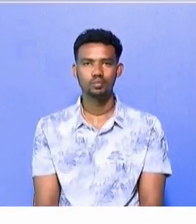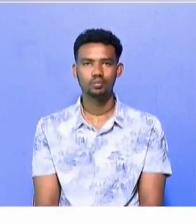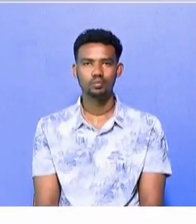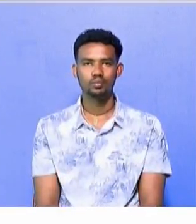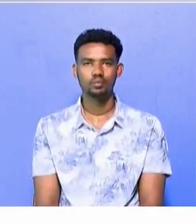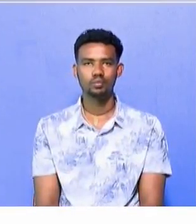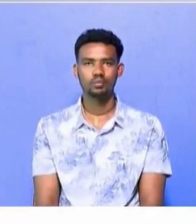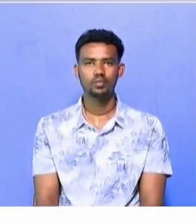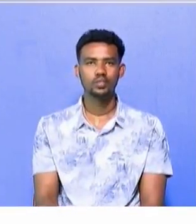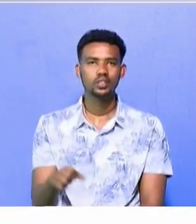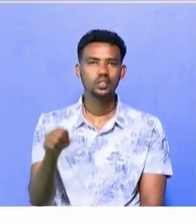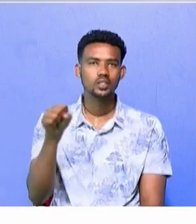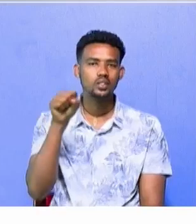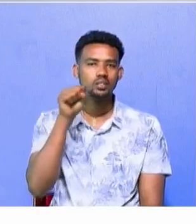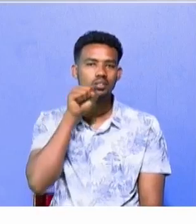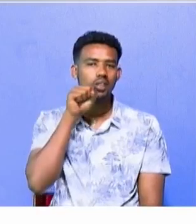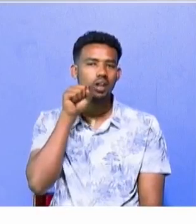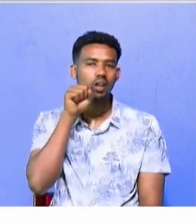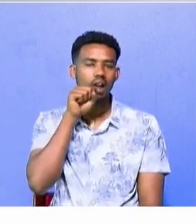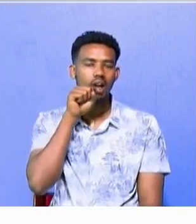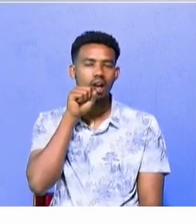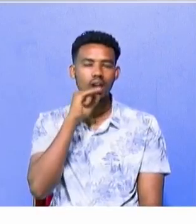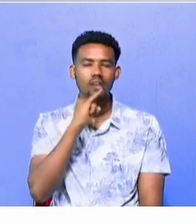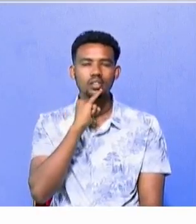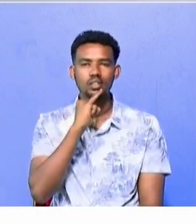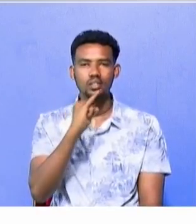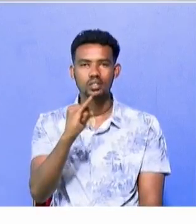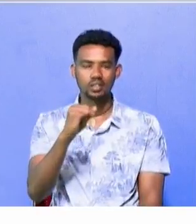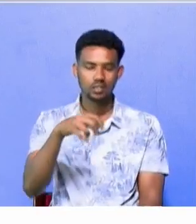is dancing.